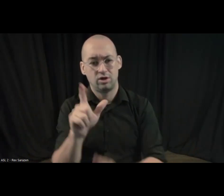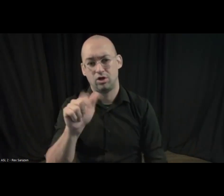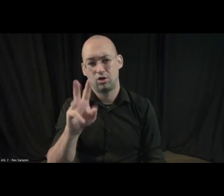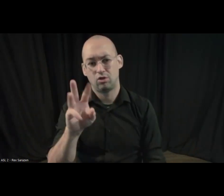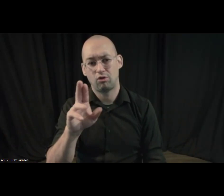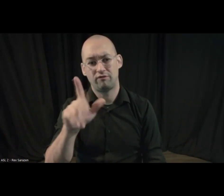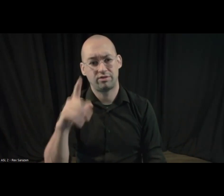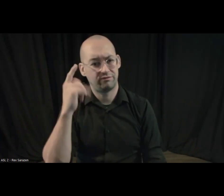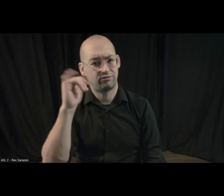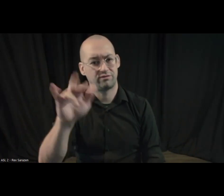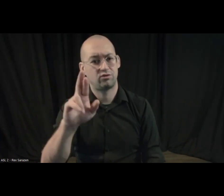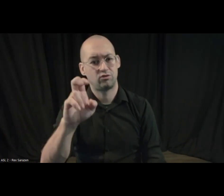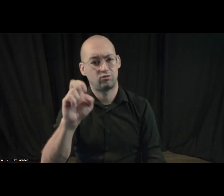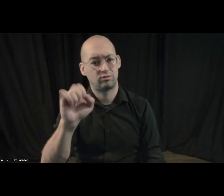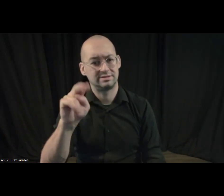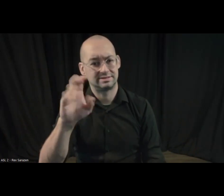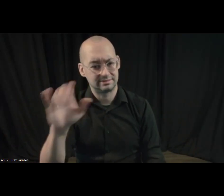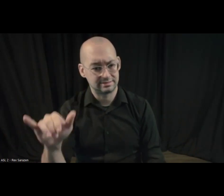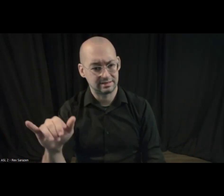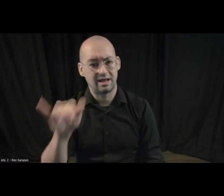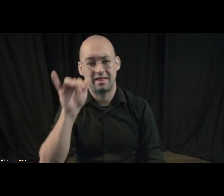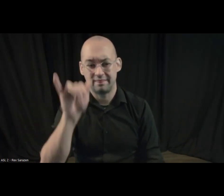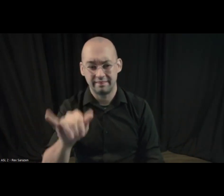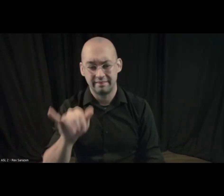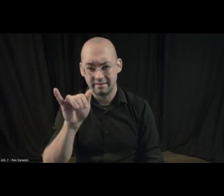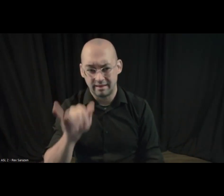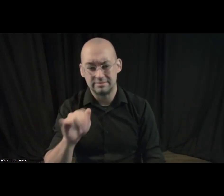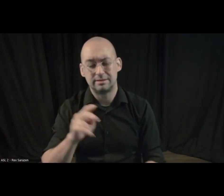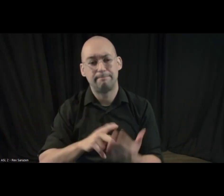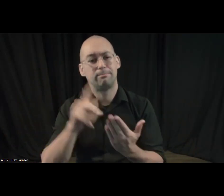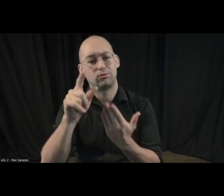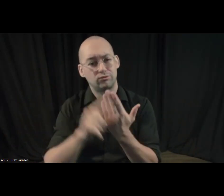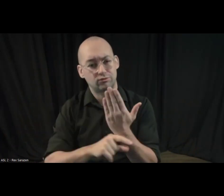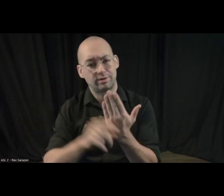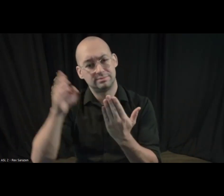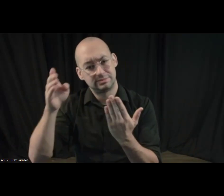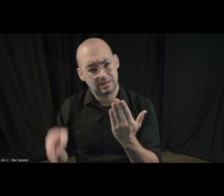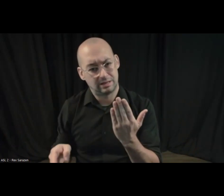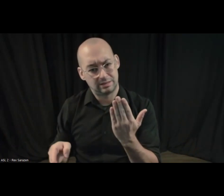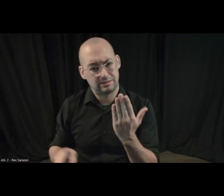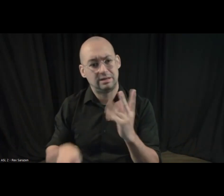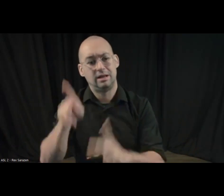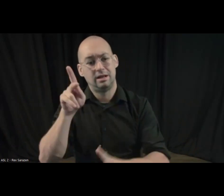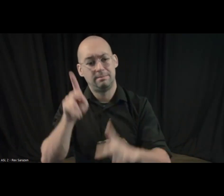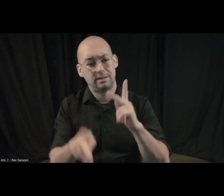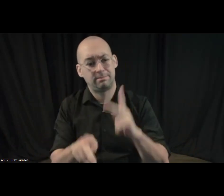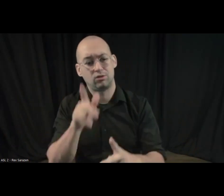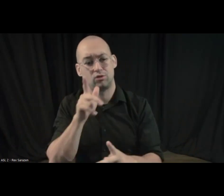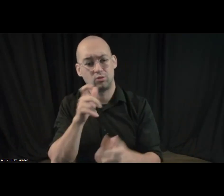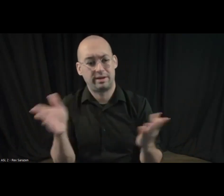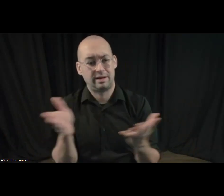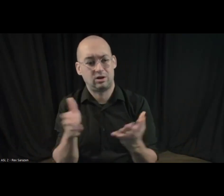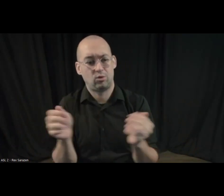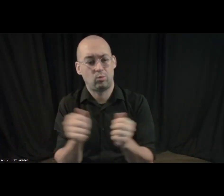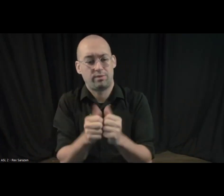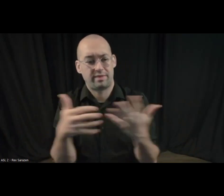And so that's just on the program side. They have taken, because folks who already were here without status